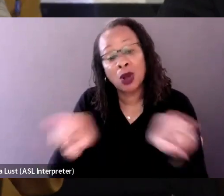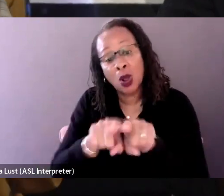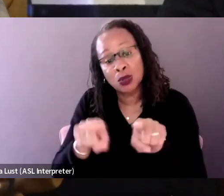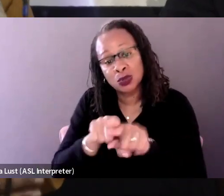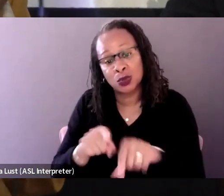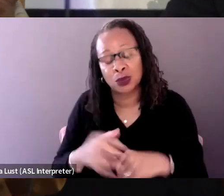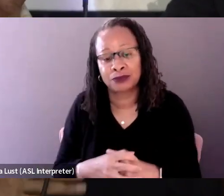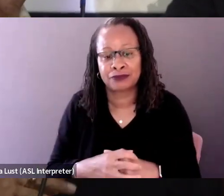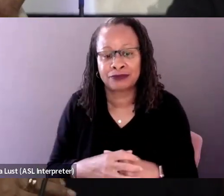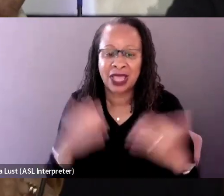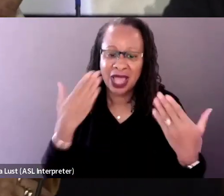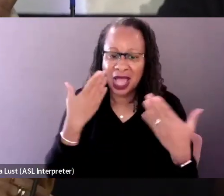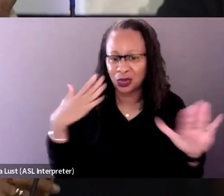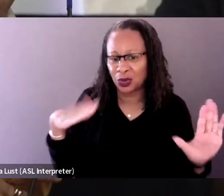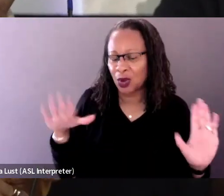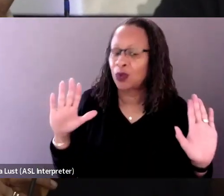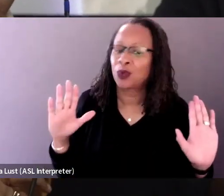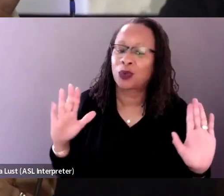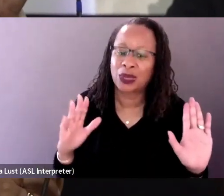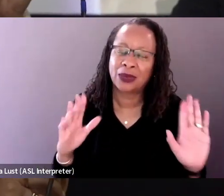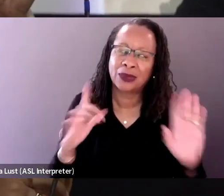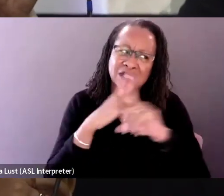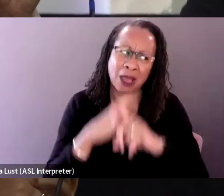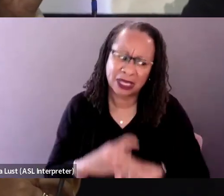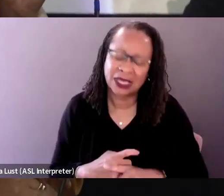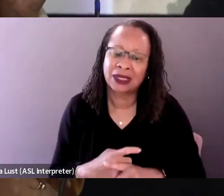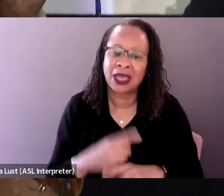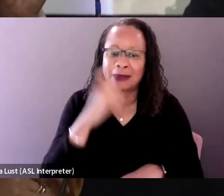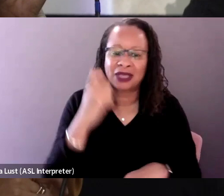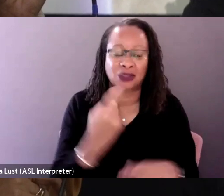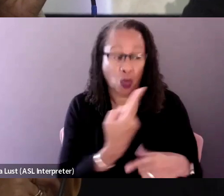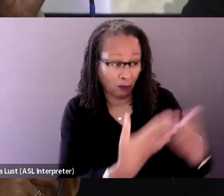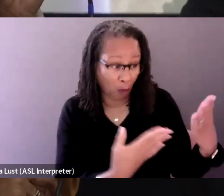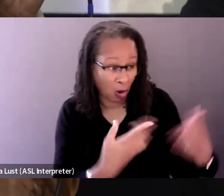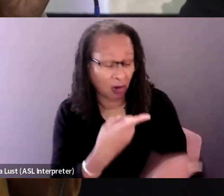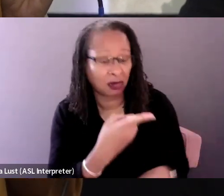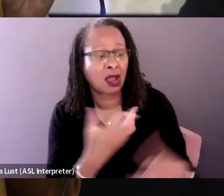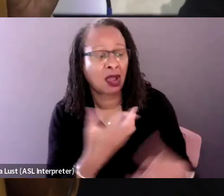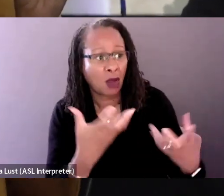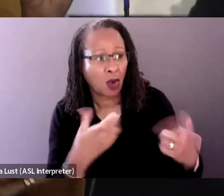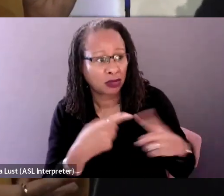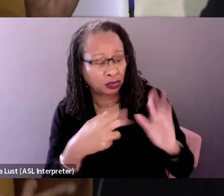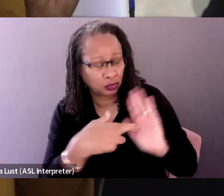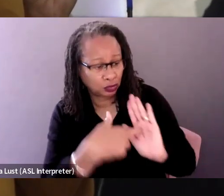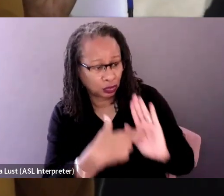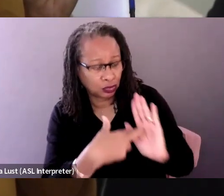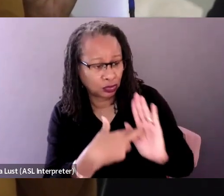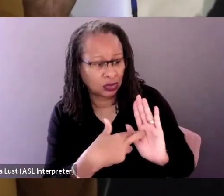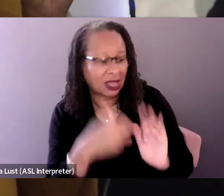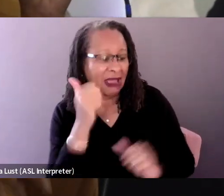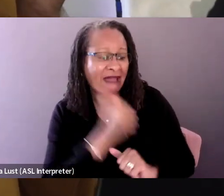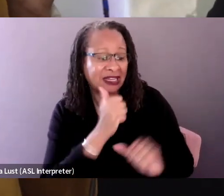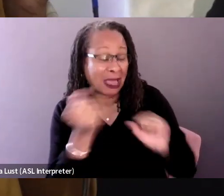know, it was complicated because it's like on one hand I want to represent like the everyday magic and spirituality